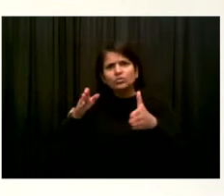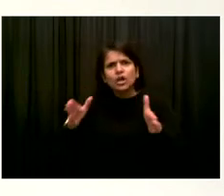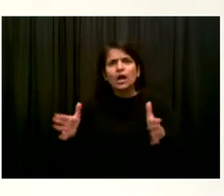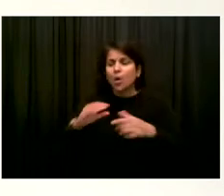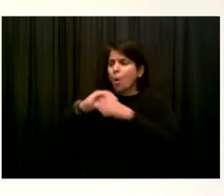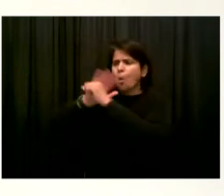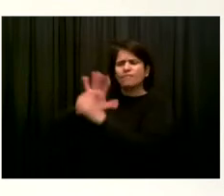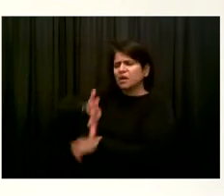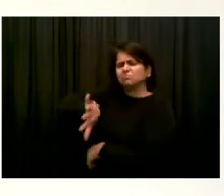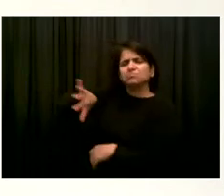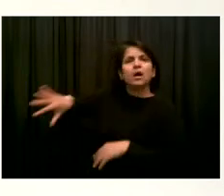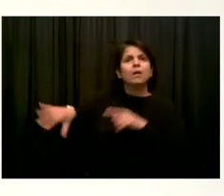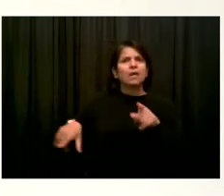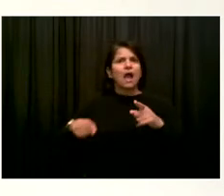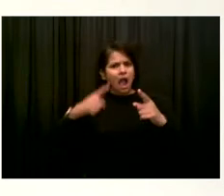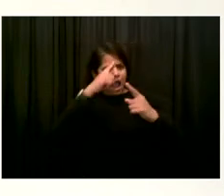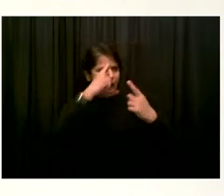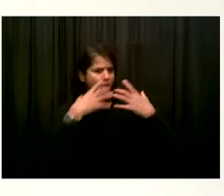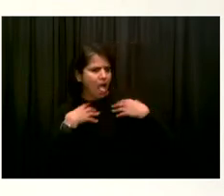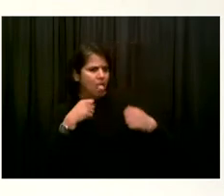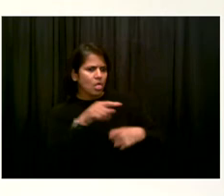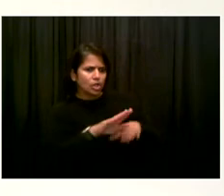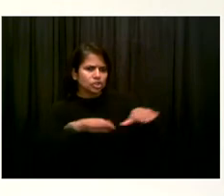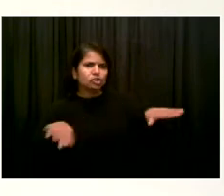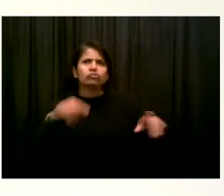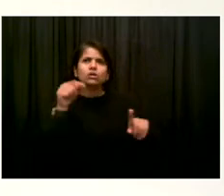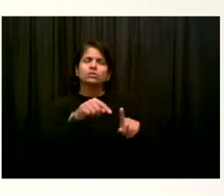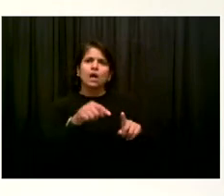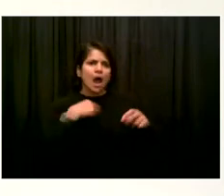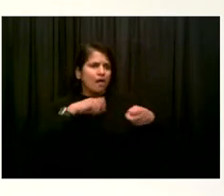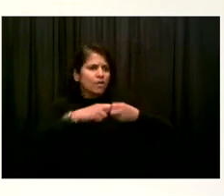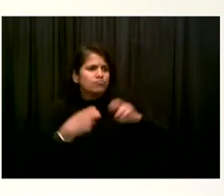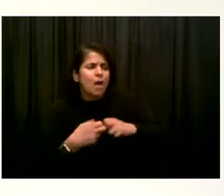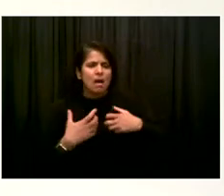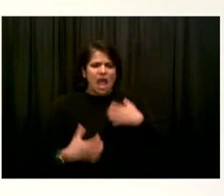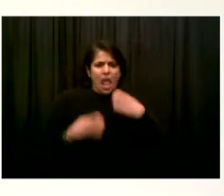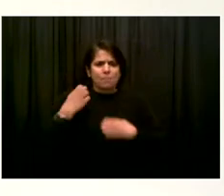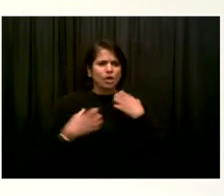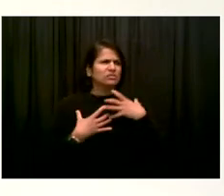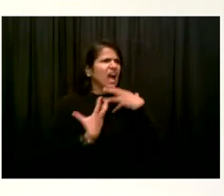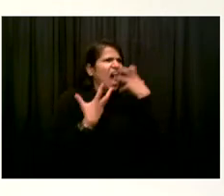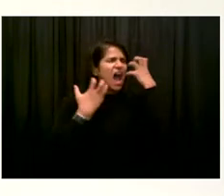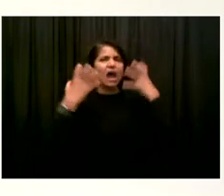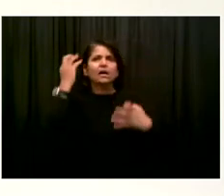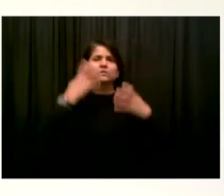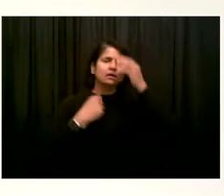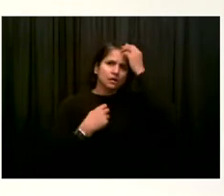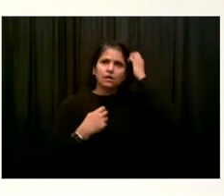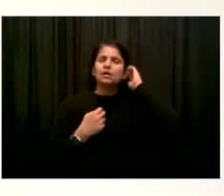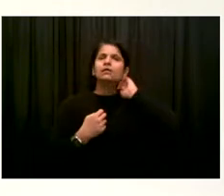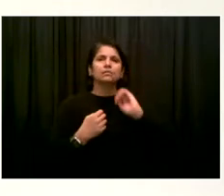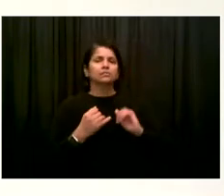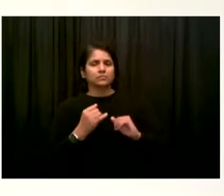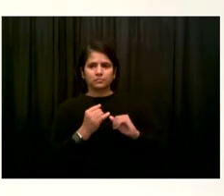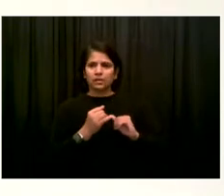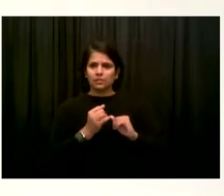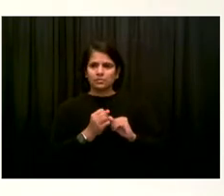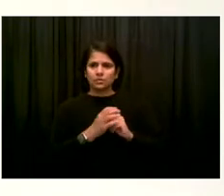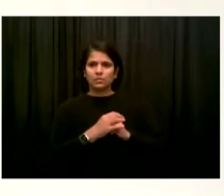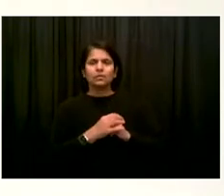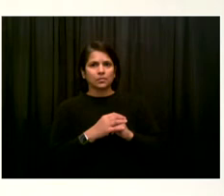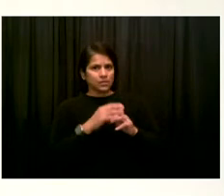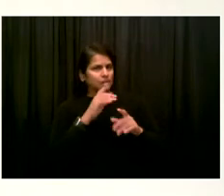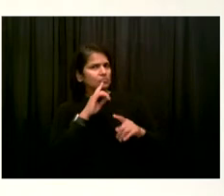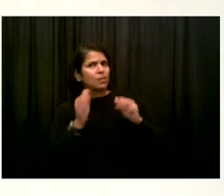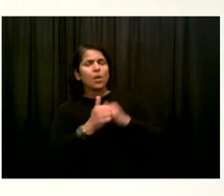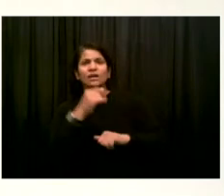children who are maybe older on and don't know how to hold a fork and a spoon or are not toilet trained because they haven't had that, help from